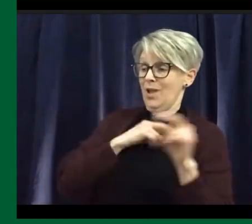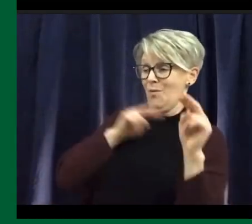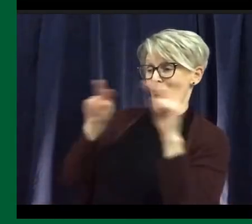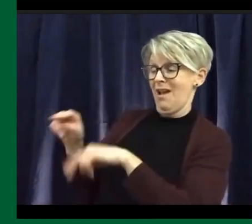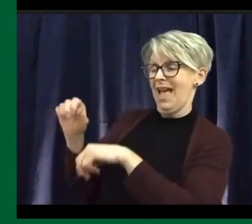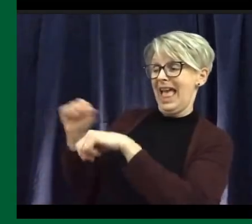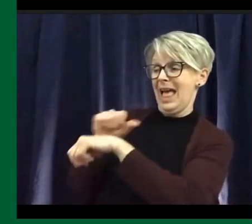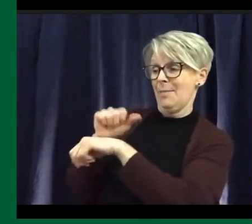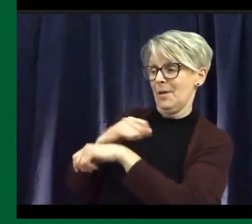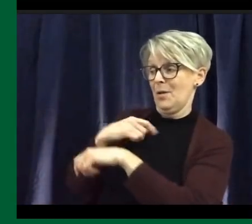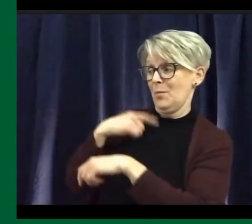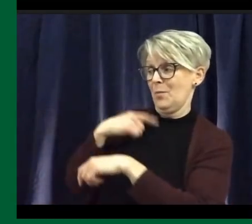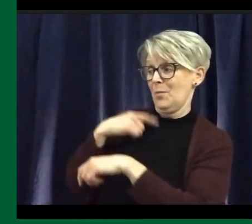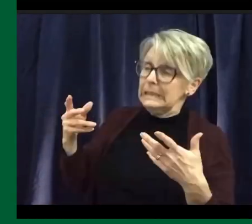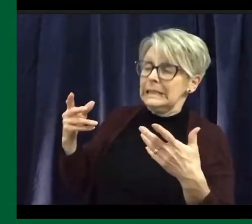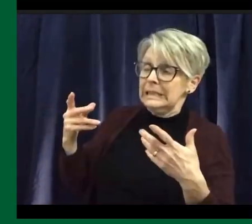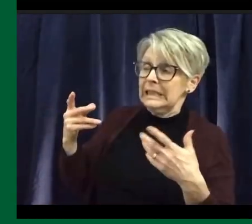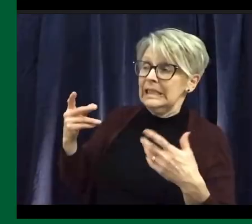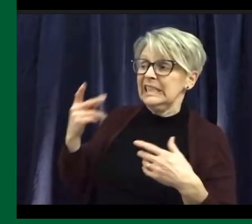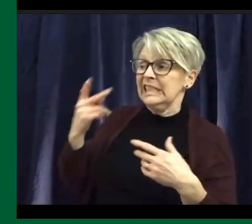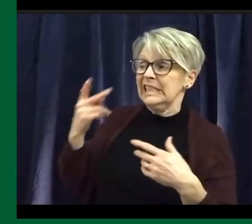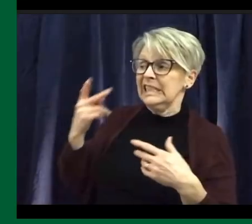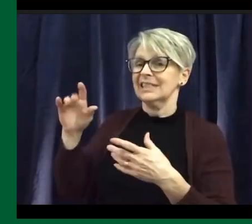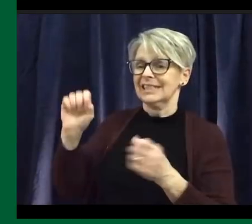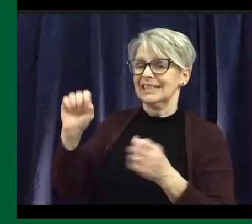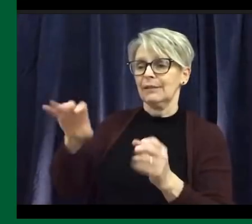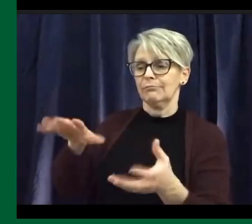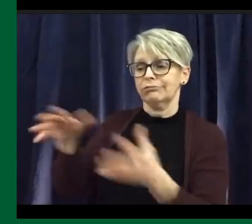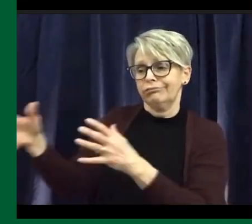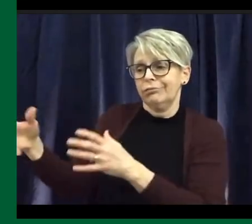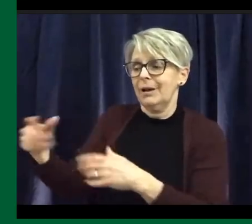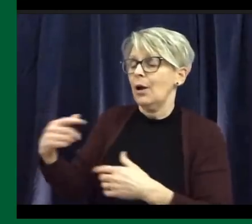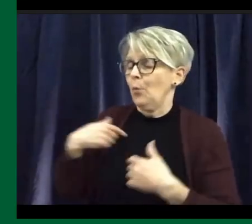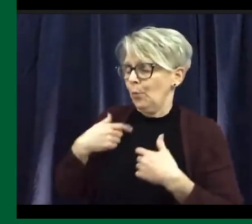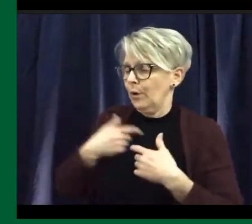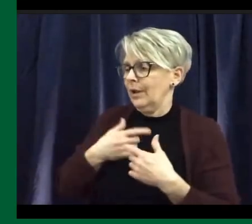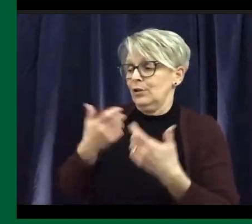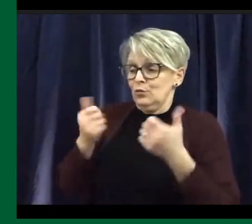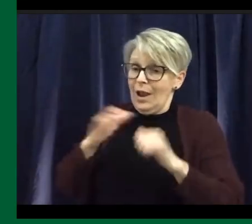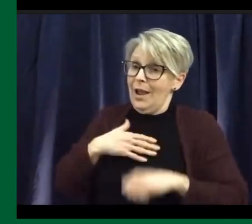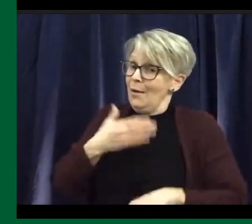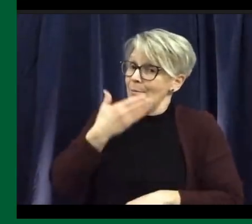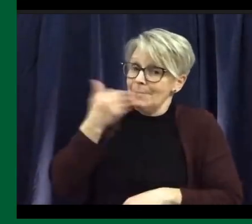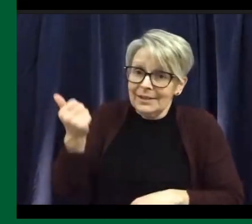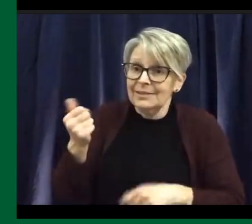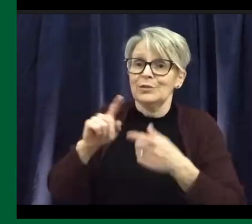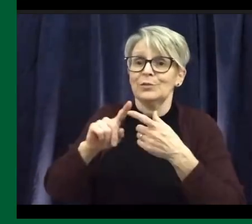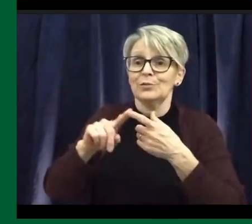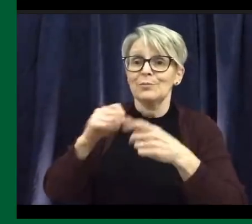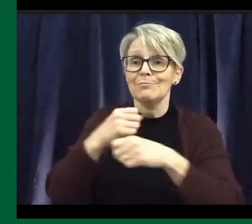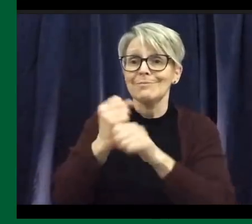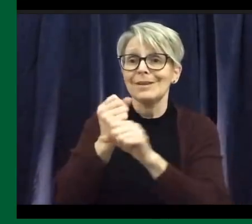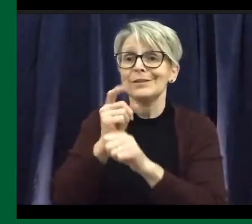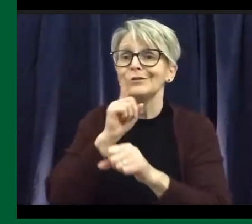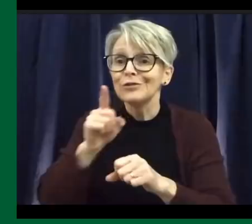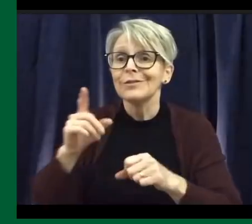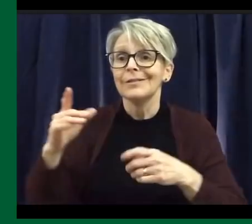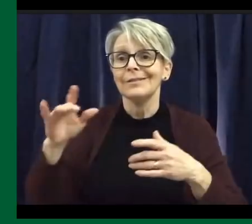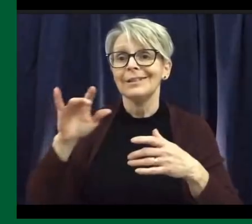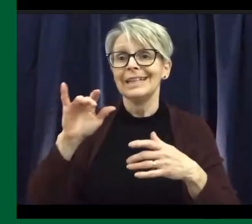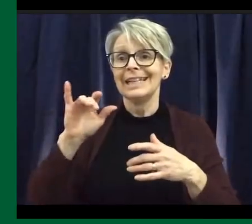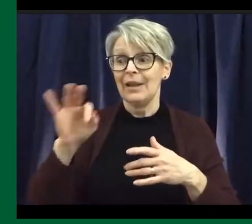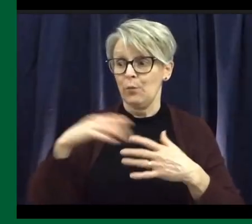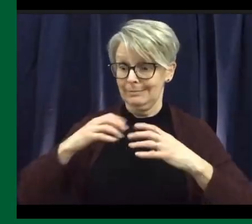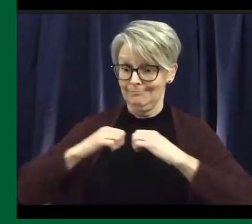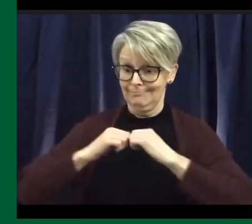this. We're working hard on across the board to make sure that when we launch our phase